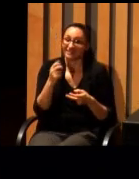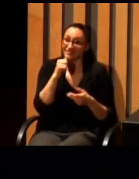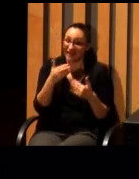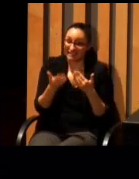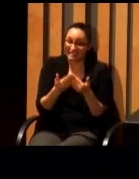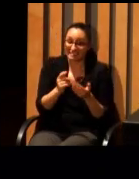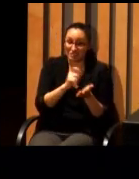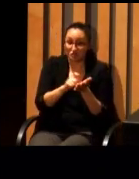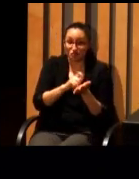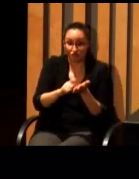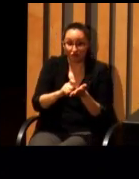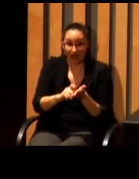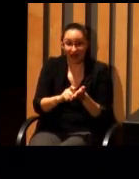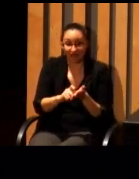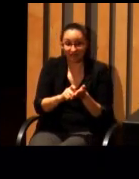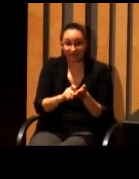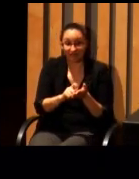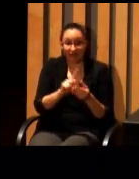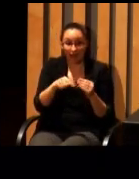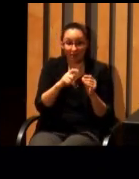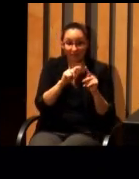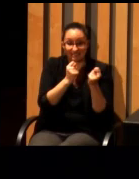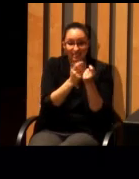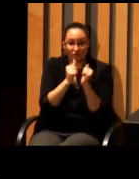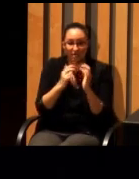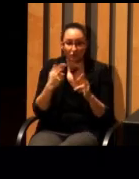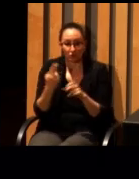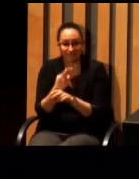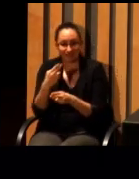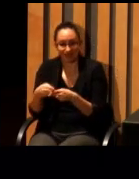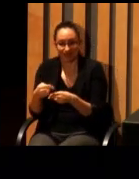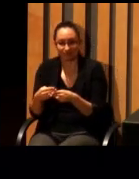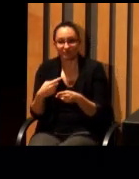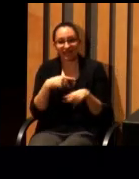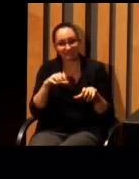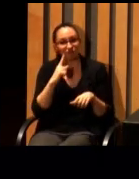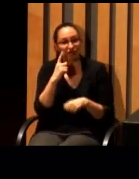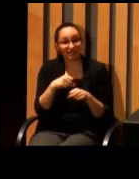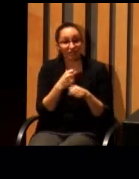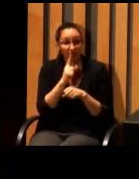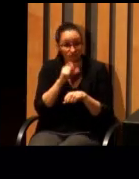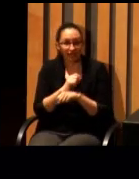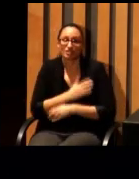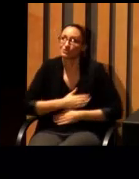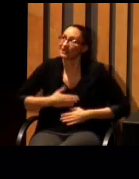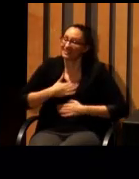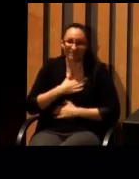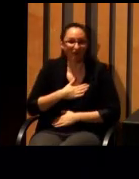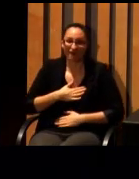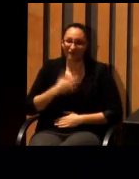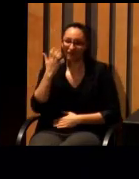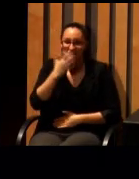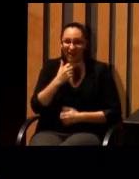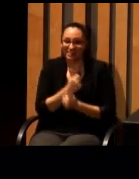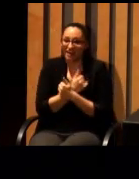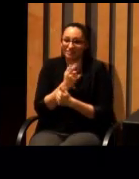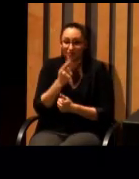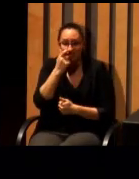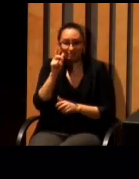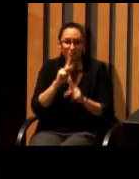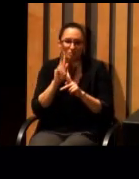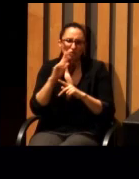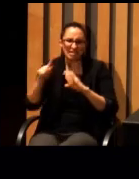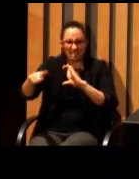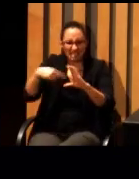writing a story about the team. But you know, I did it for a year, and I enjoyed it. In fact, I loved it, because people sent me